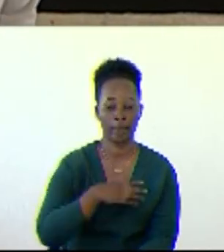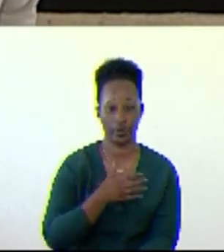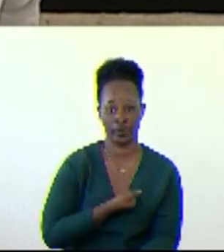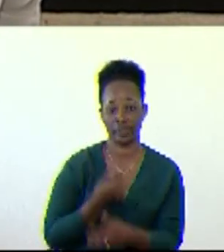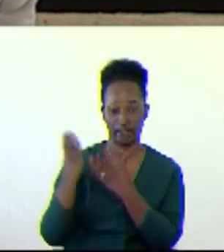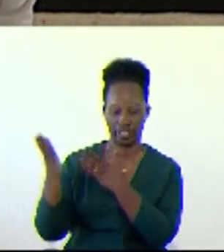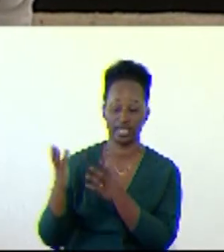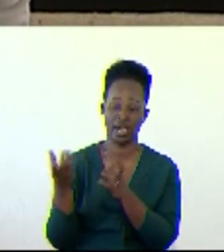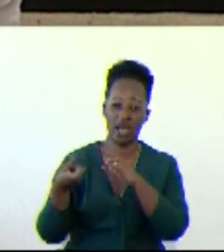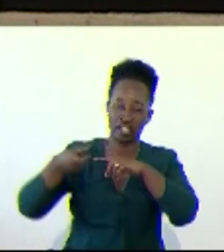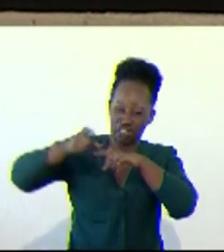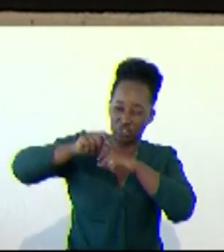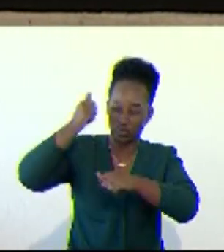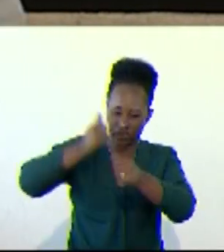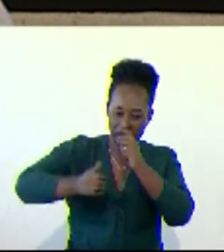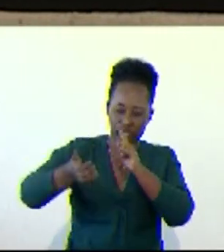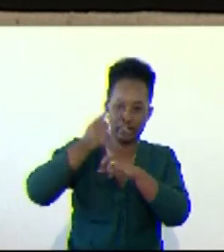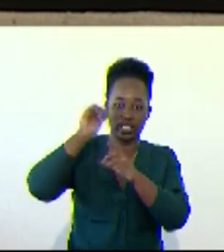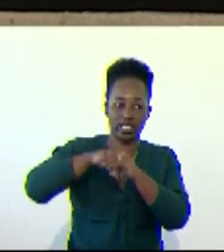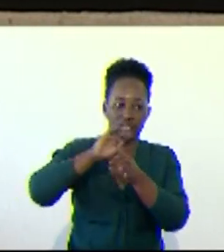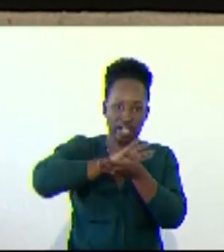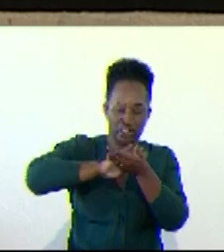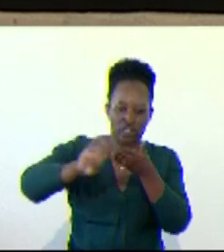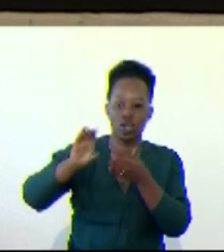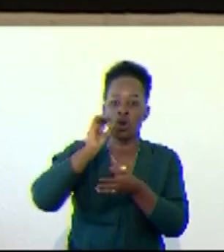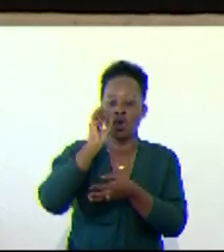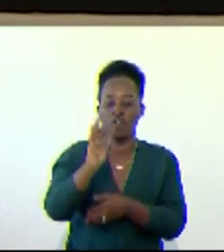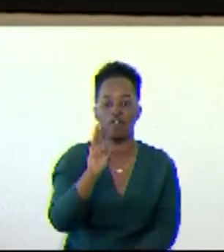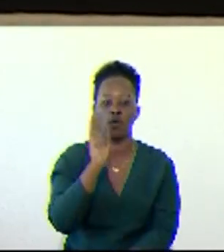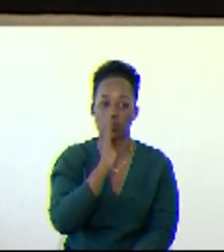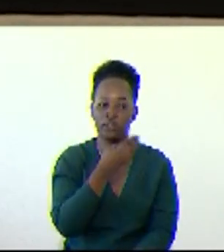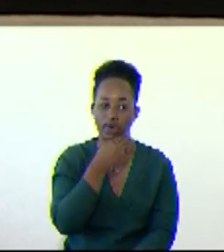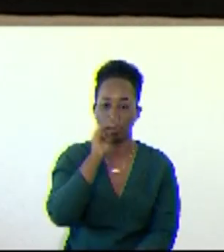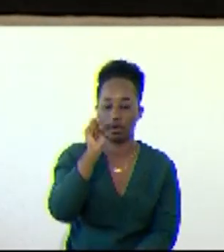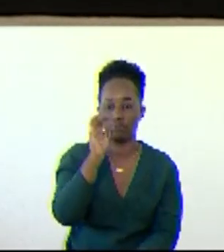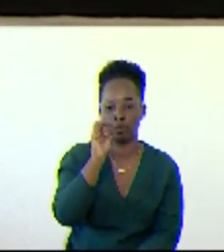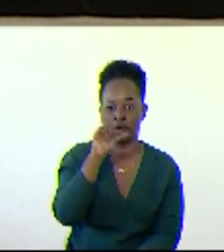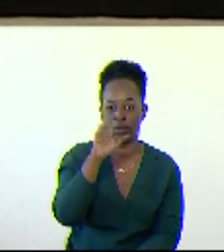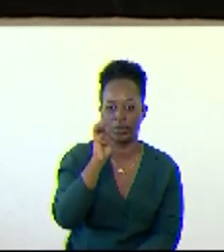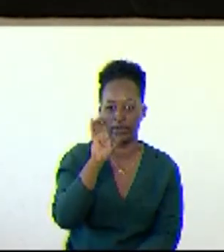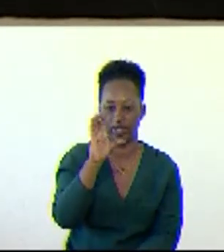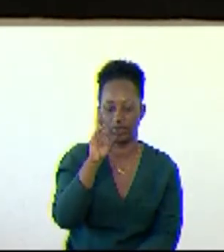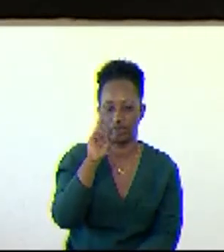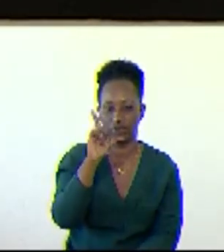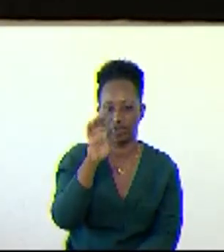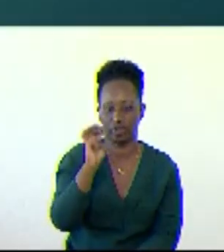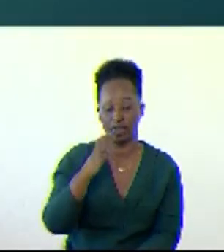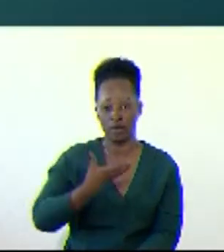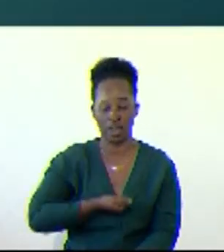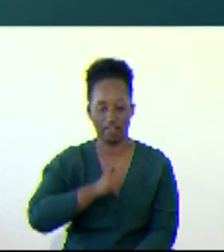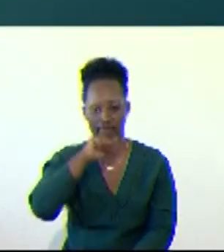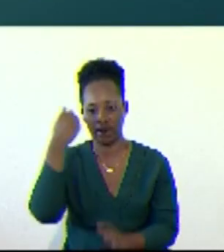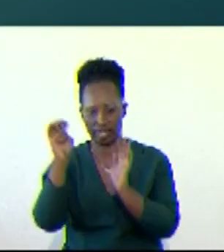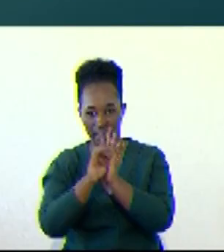which results in an elimination of a water molecule. And we have other examples you can